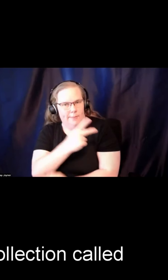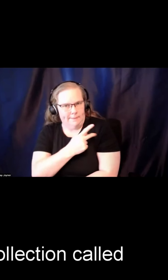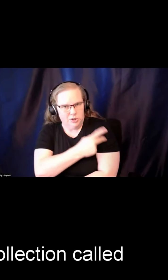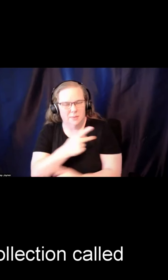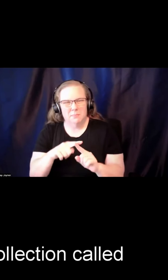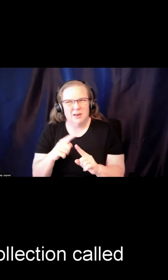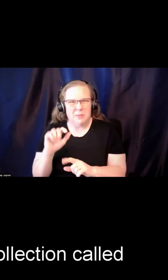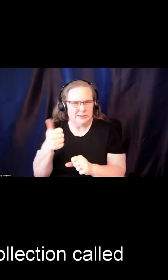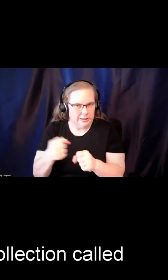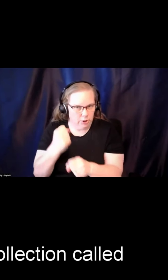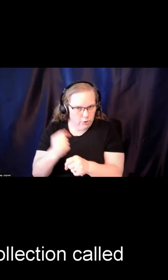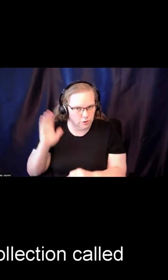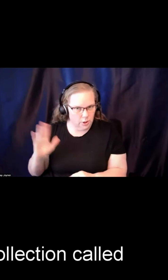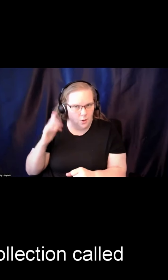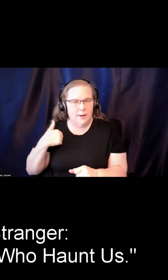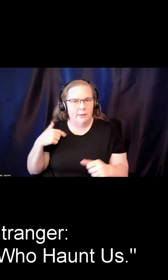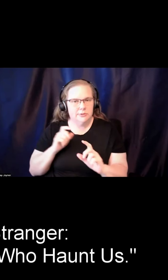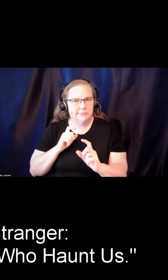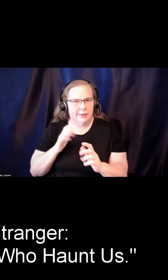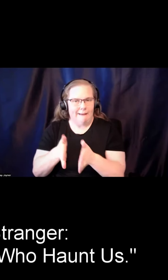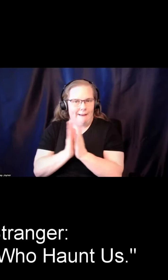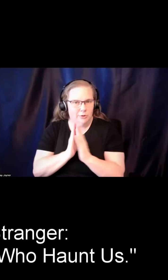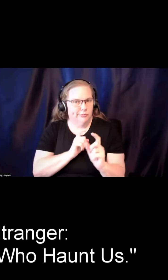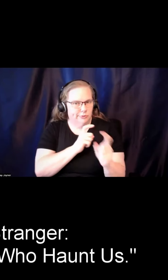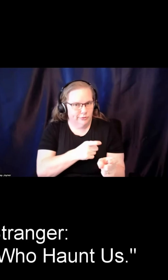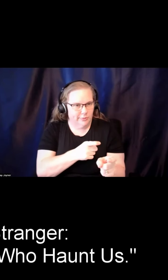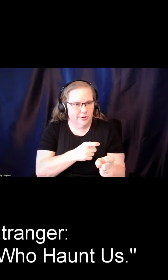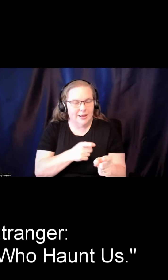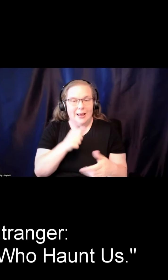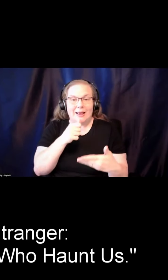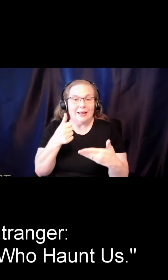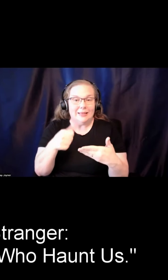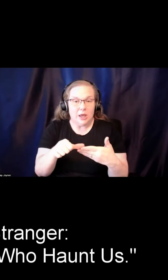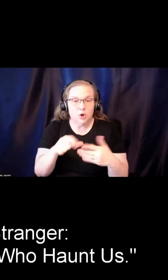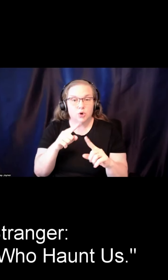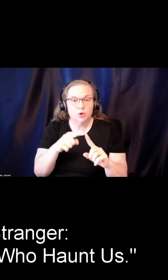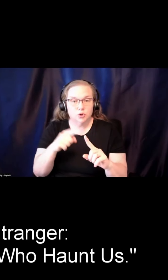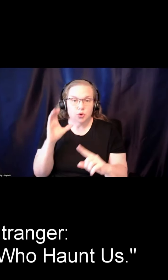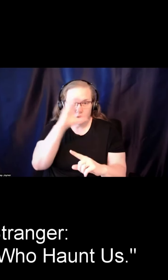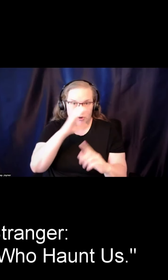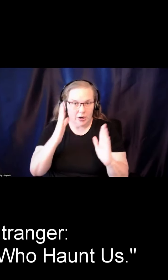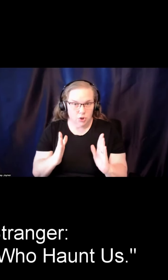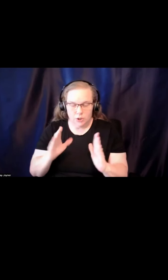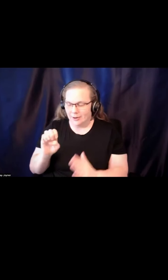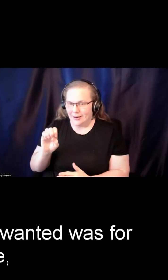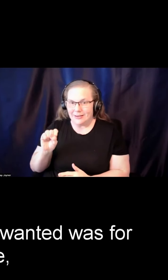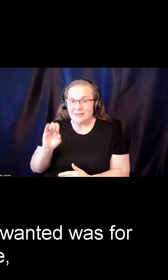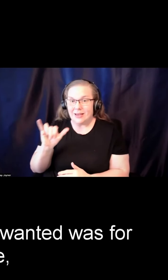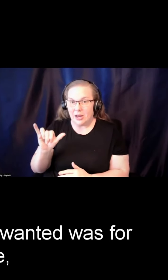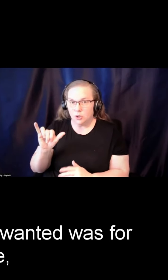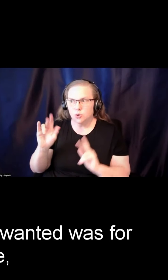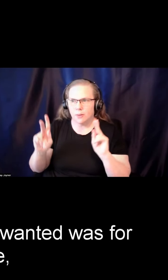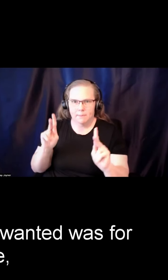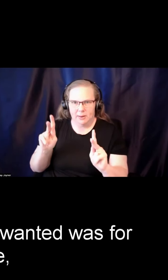ago to contribute to a collection called Letter to a Stranger, Essays to the Ones Who Haunt Us. And what